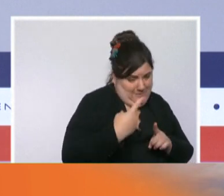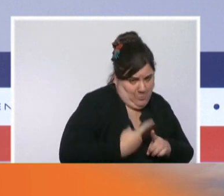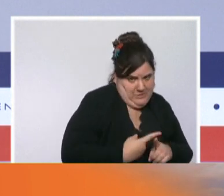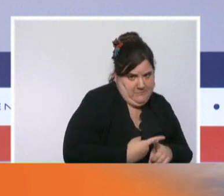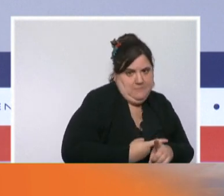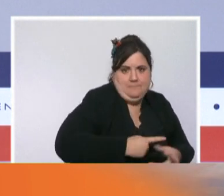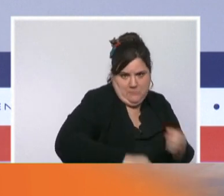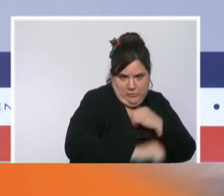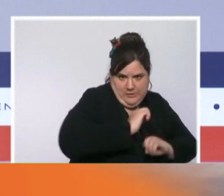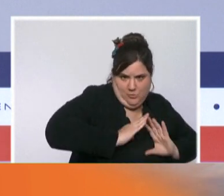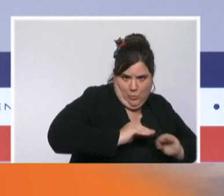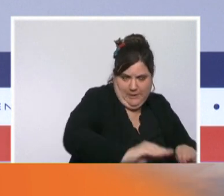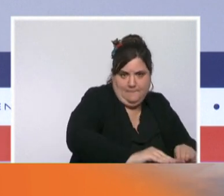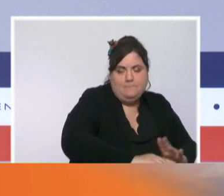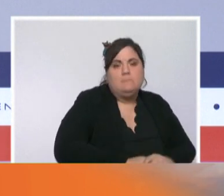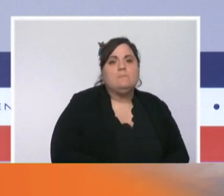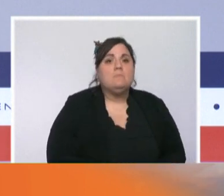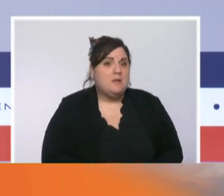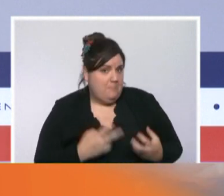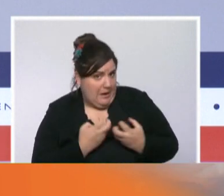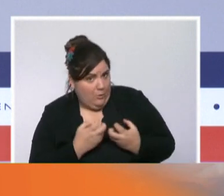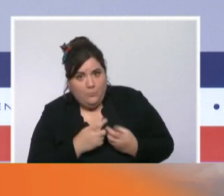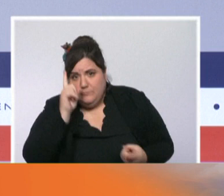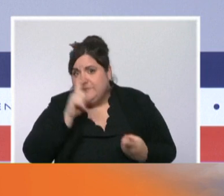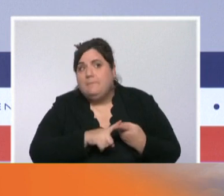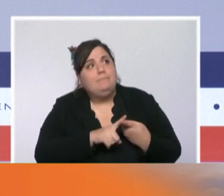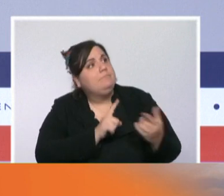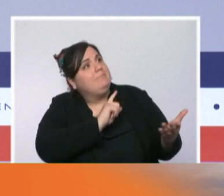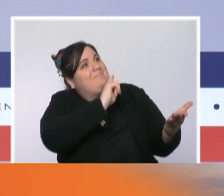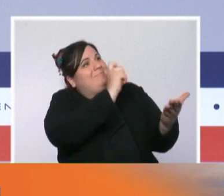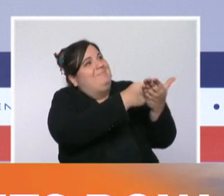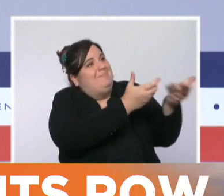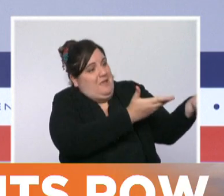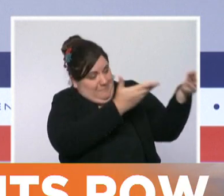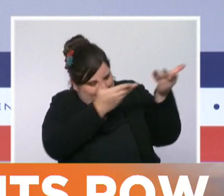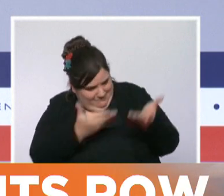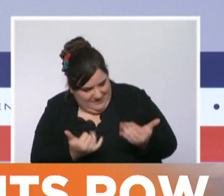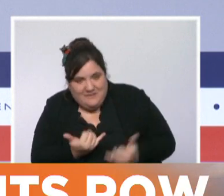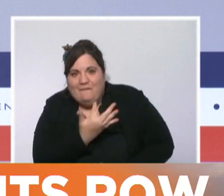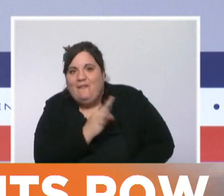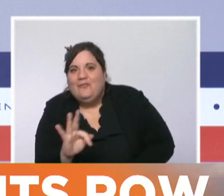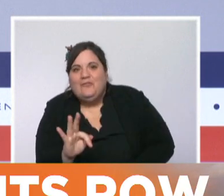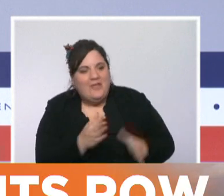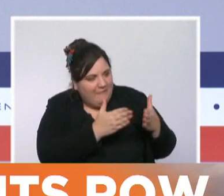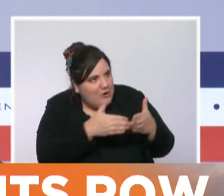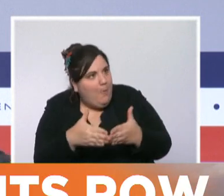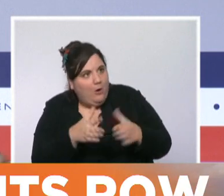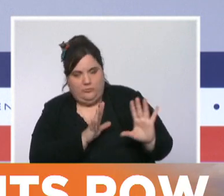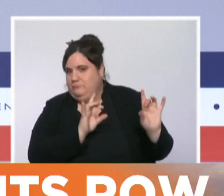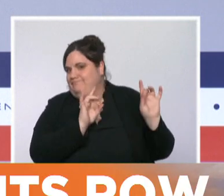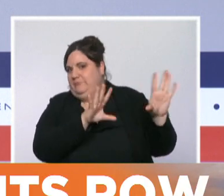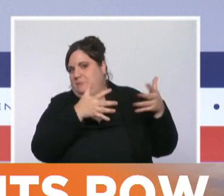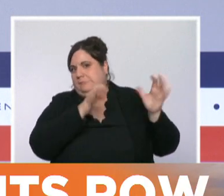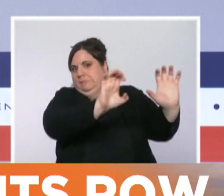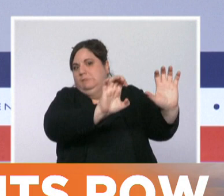several days and will affect products imported and offloaded in France in our ports, with, for example, systematic customs and